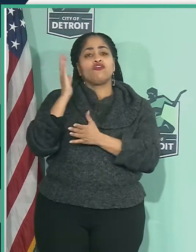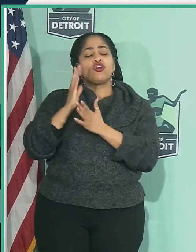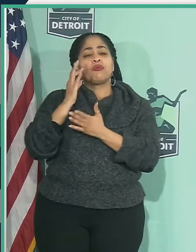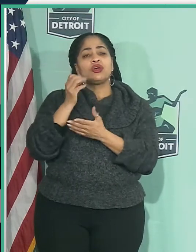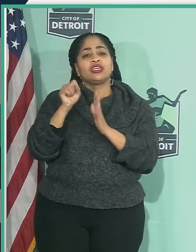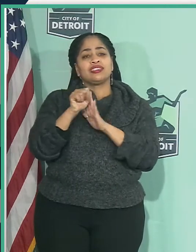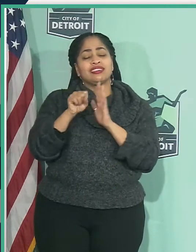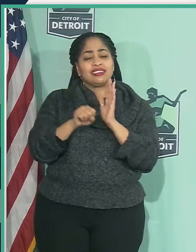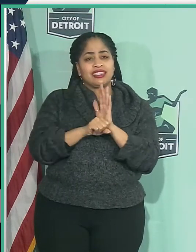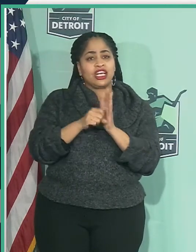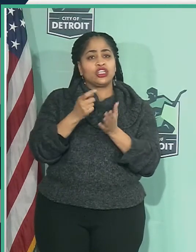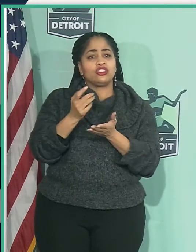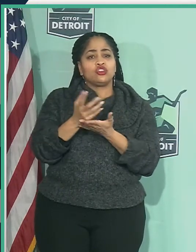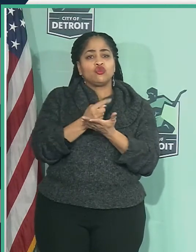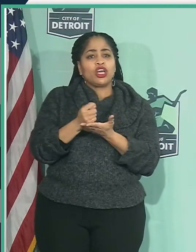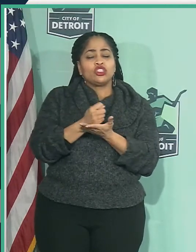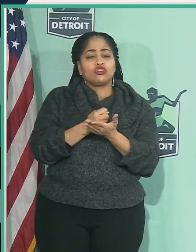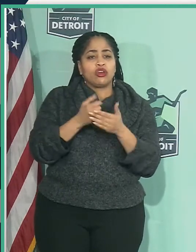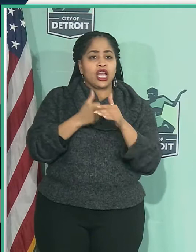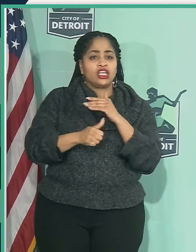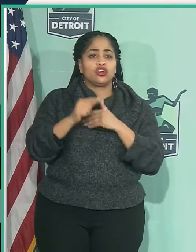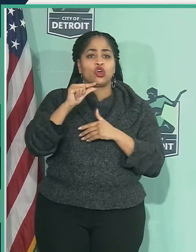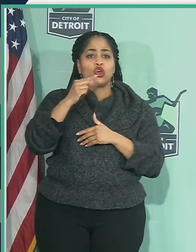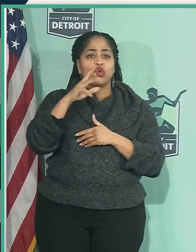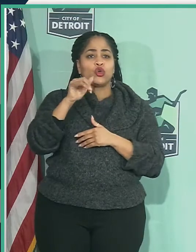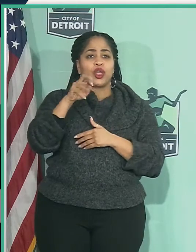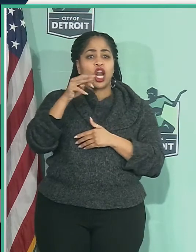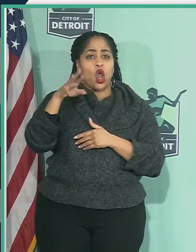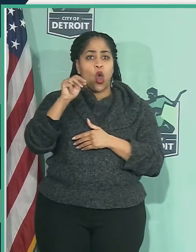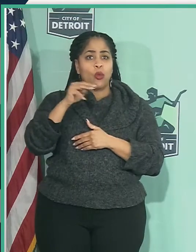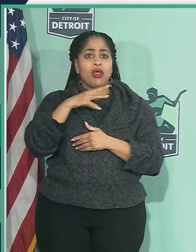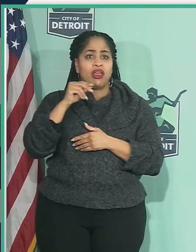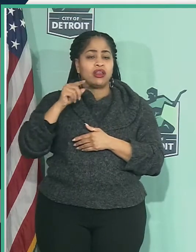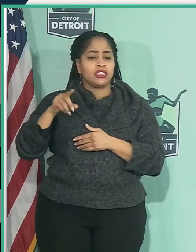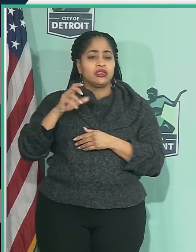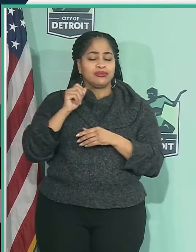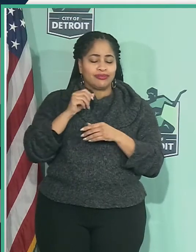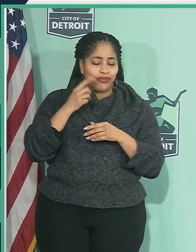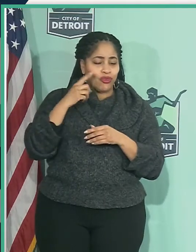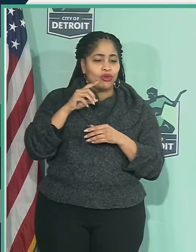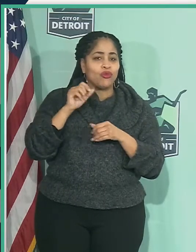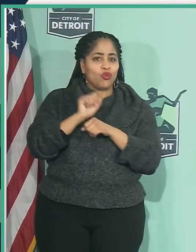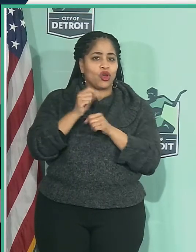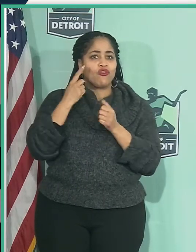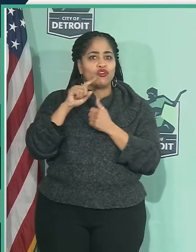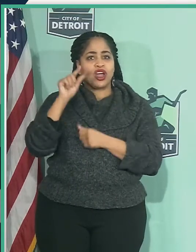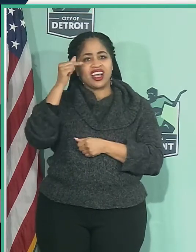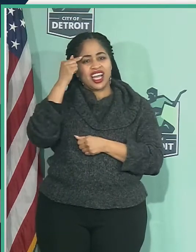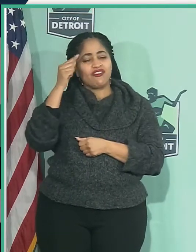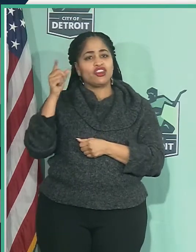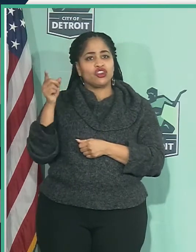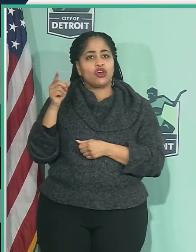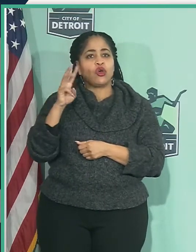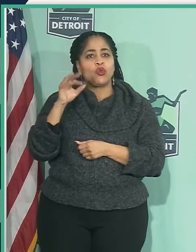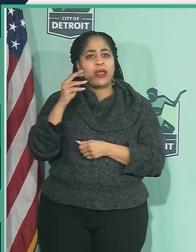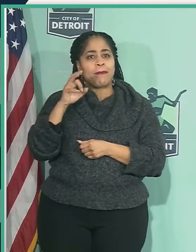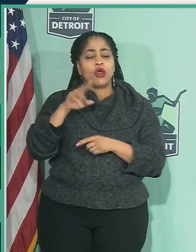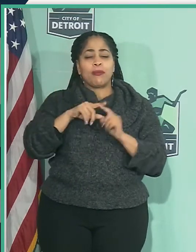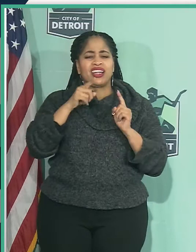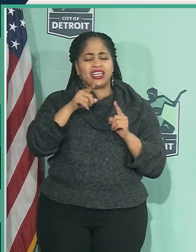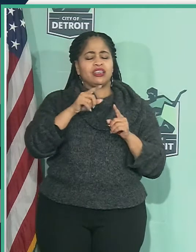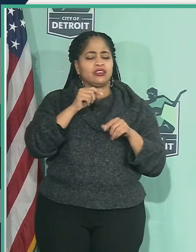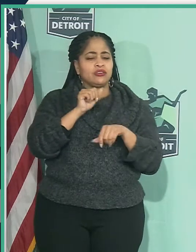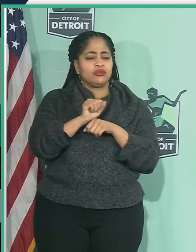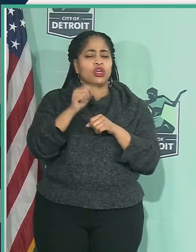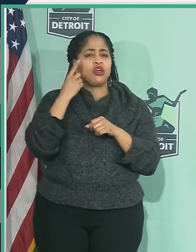under Jennifer Granholm. He's been the secretary for the cabinet for Governor Whitmer, but most importantly, he was the chief financial officer at the Detroit